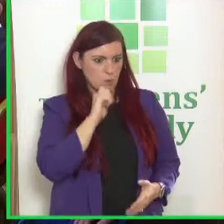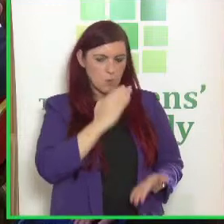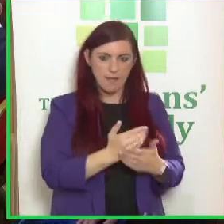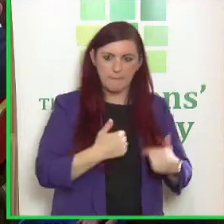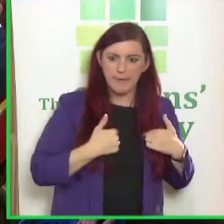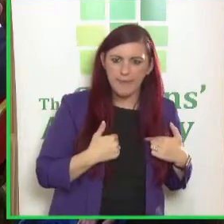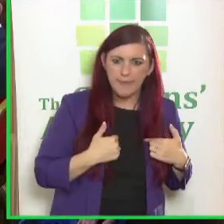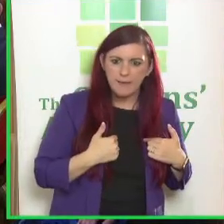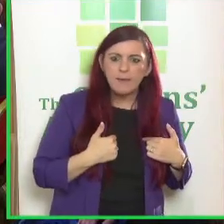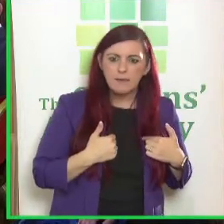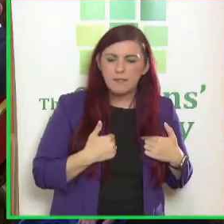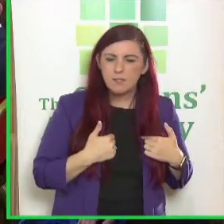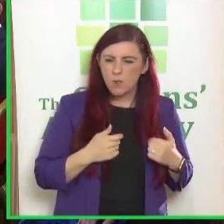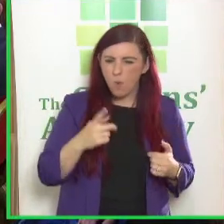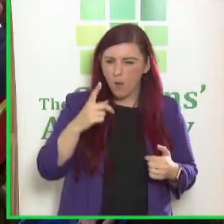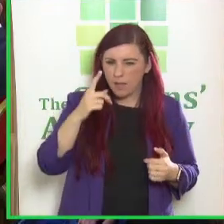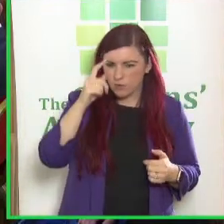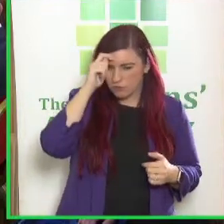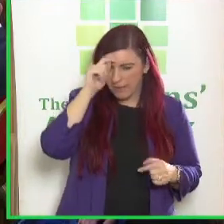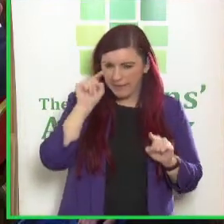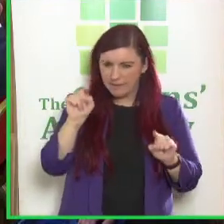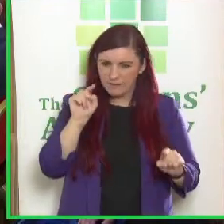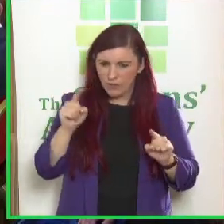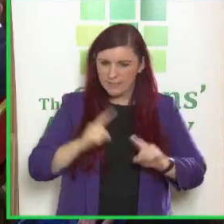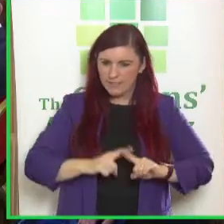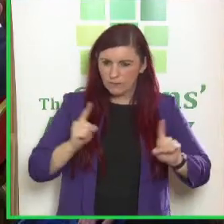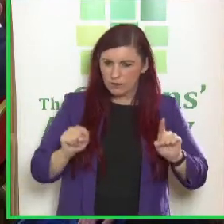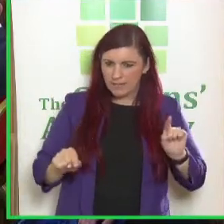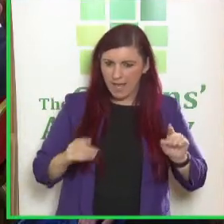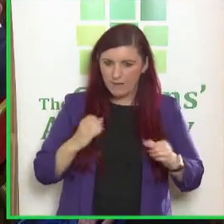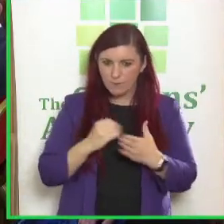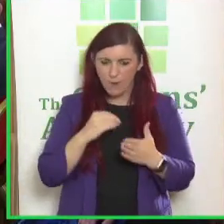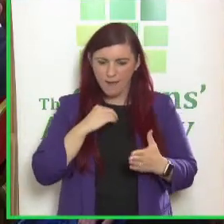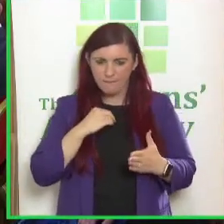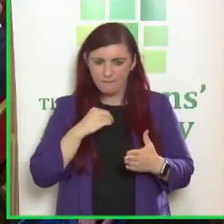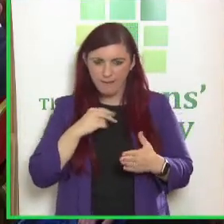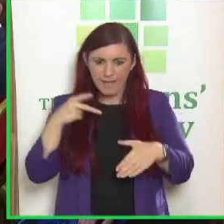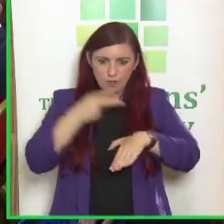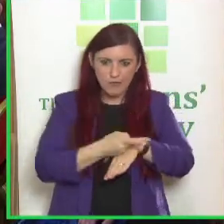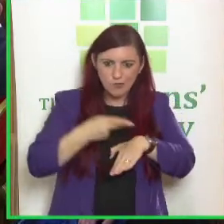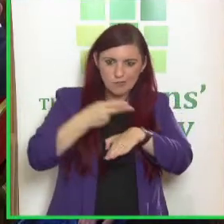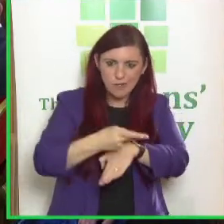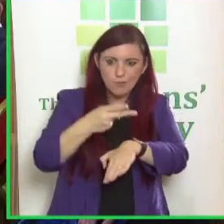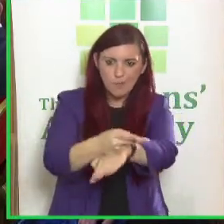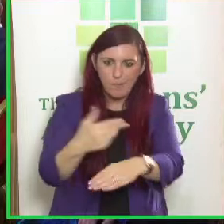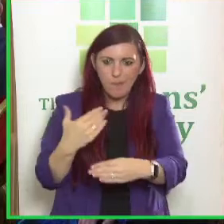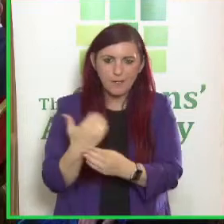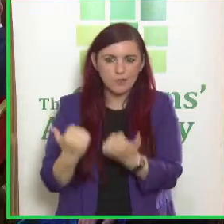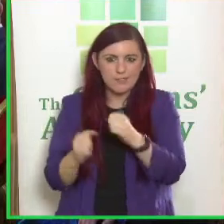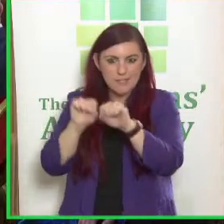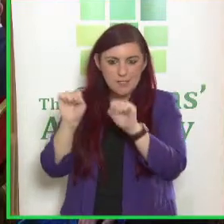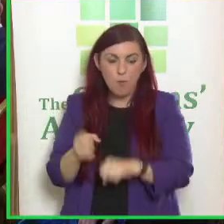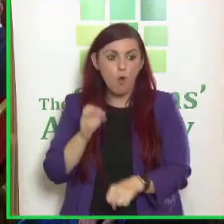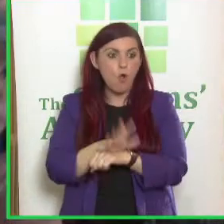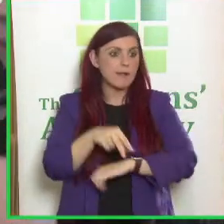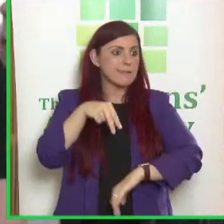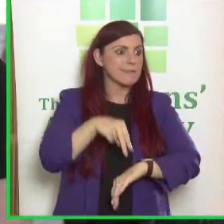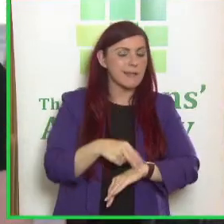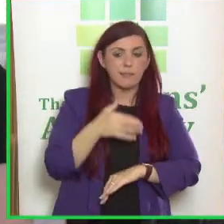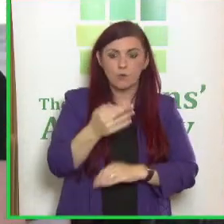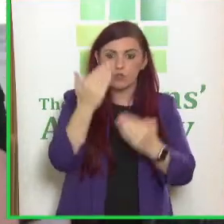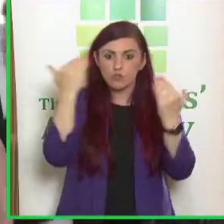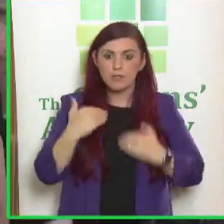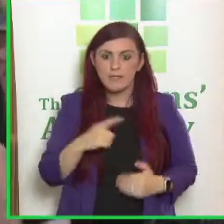your health to be impacted at various different stages along the way by the justice system, or even to stand in front of a judge who then says, well, the diversion